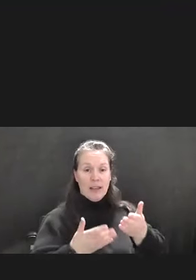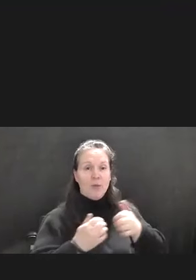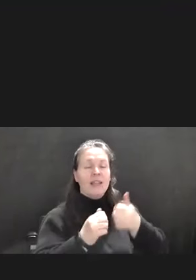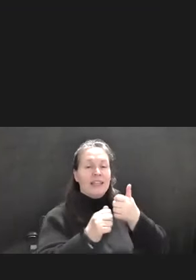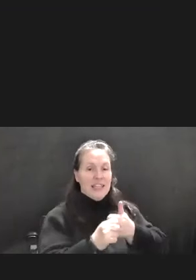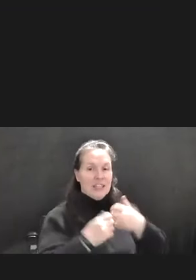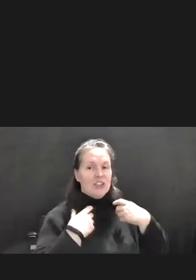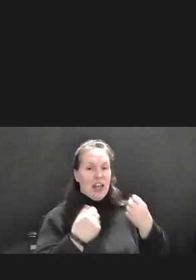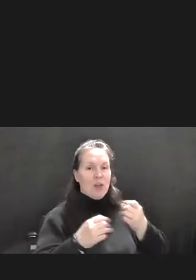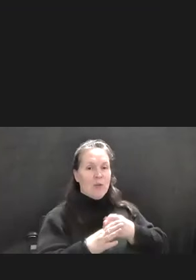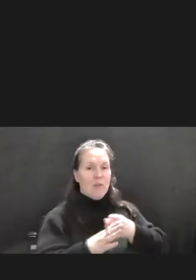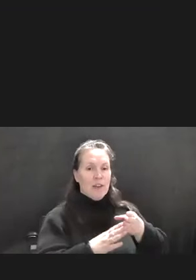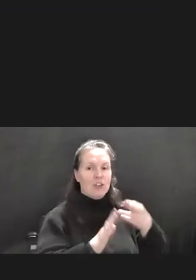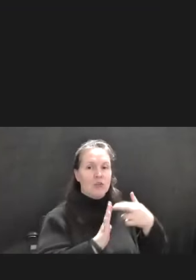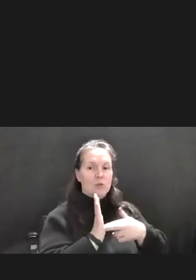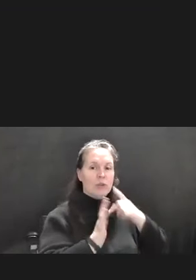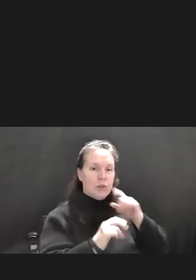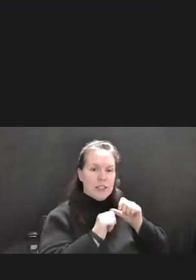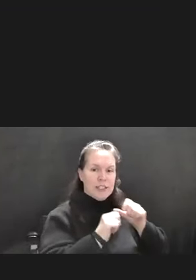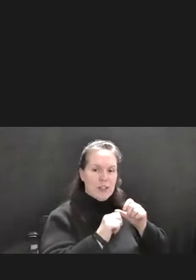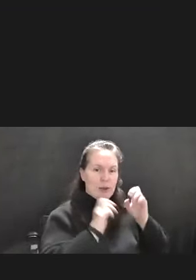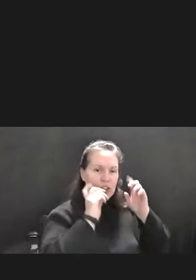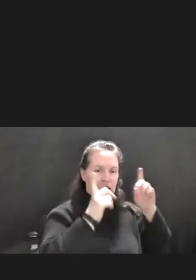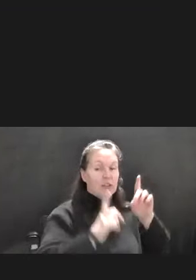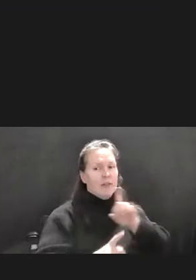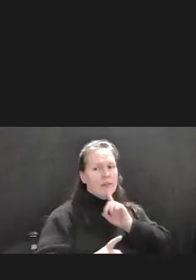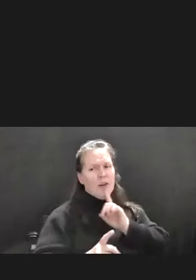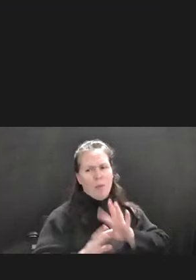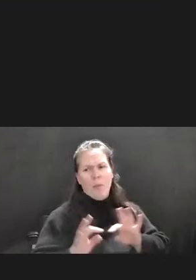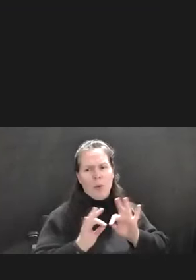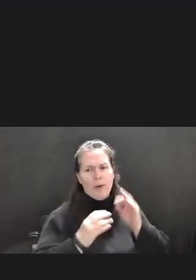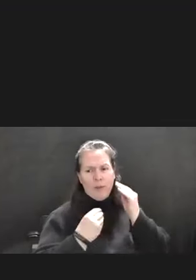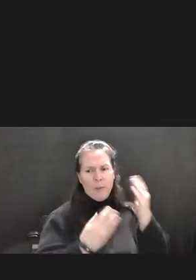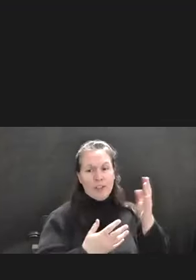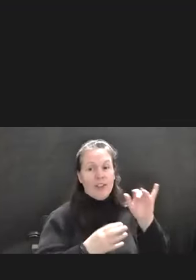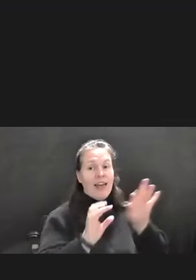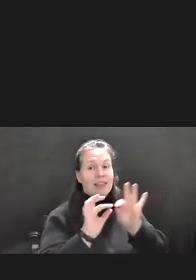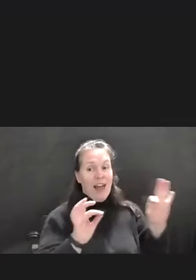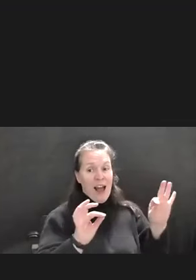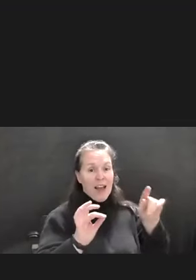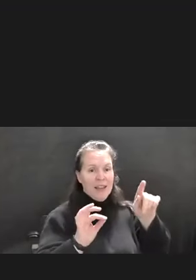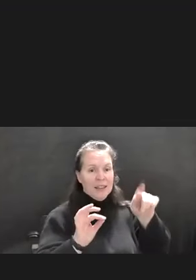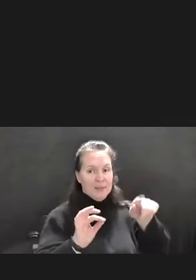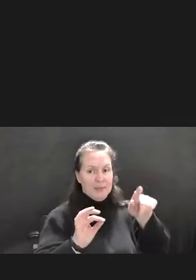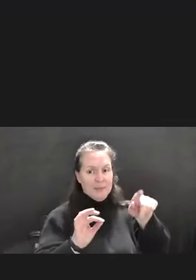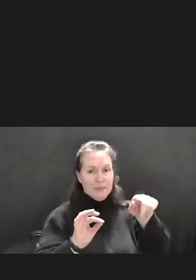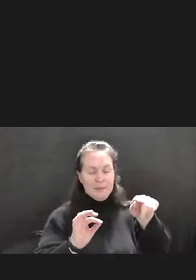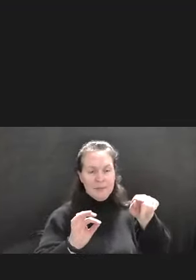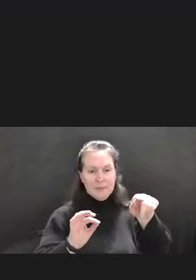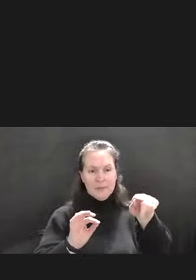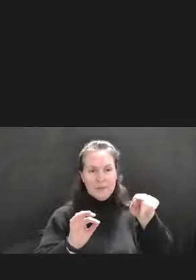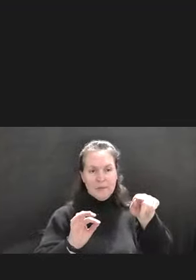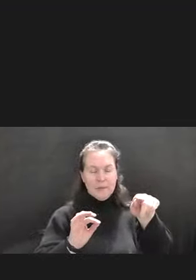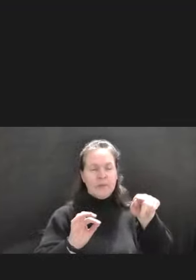profession's rules for continuing education, very important information. That line essentially is also in